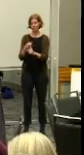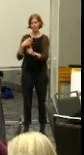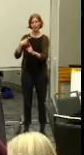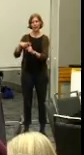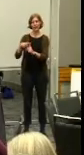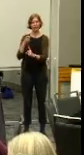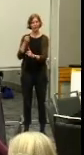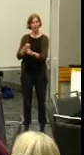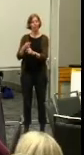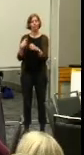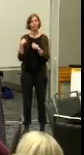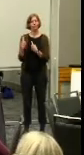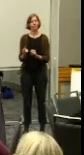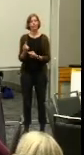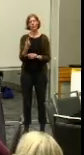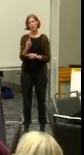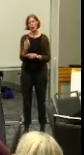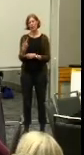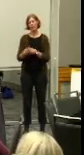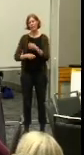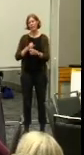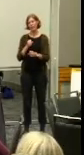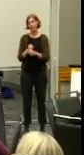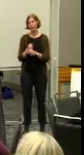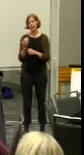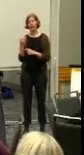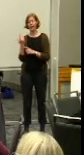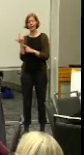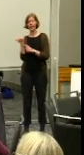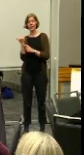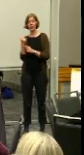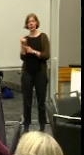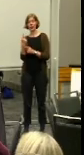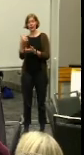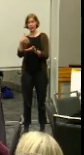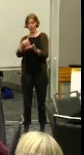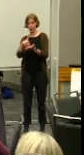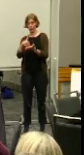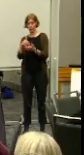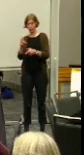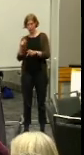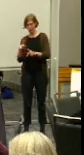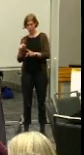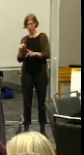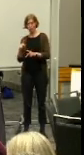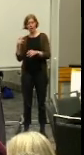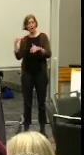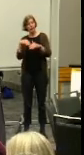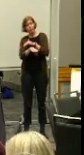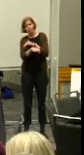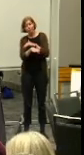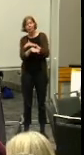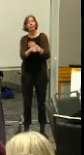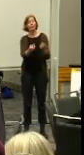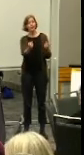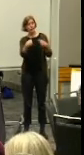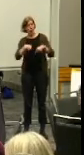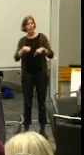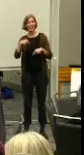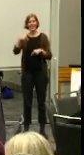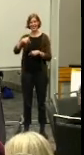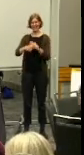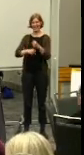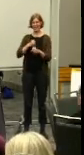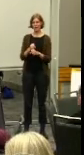had 11,000 people come through the door, and this year our count for July was 11,000 people. And so we've got a huge amount of people coming through the